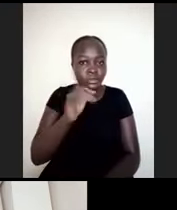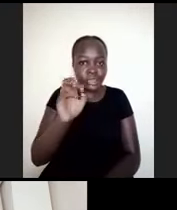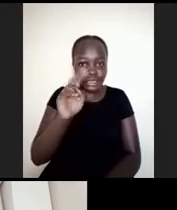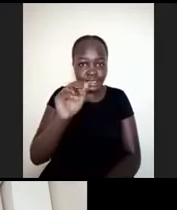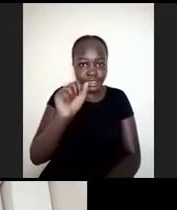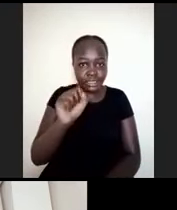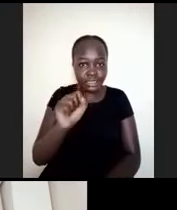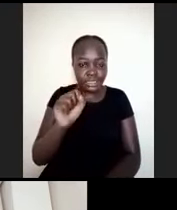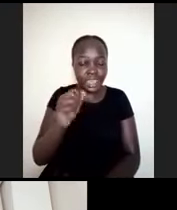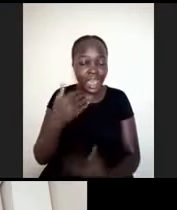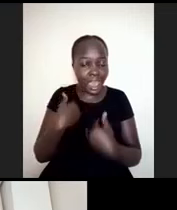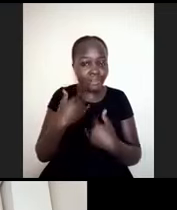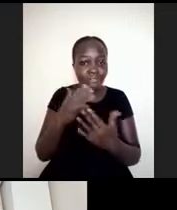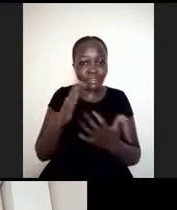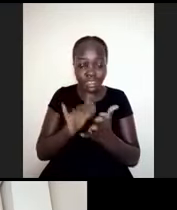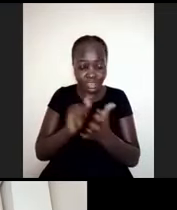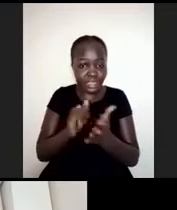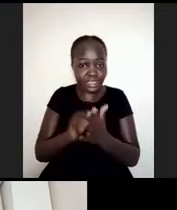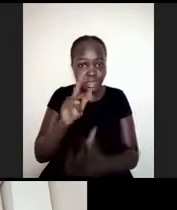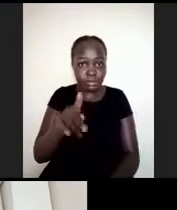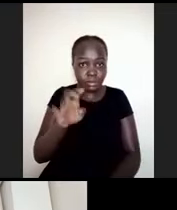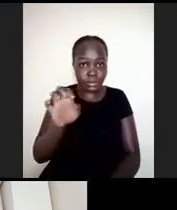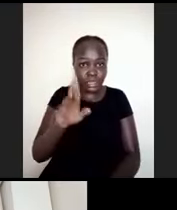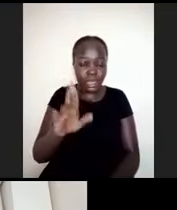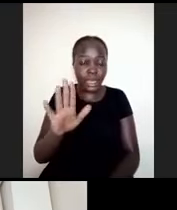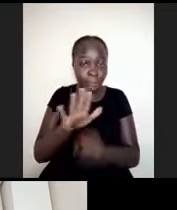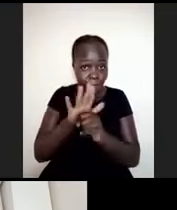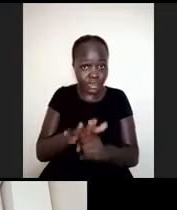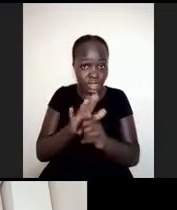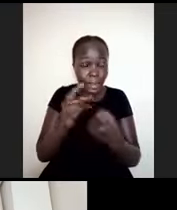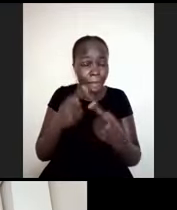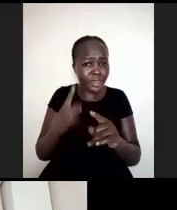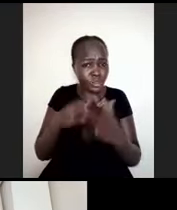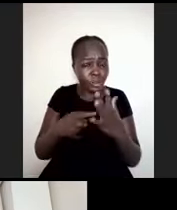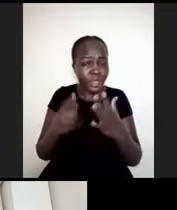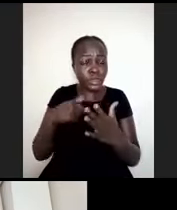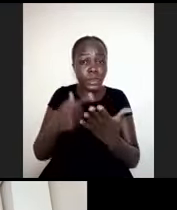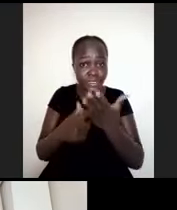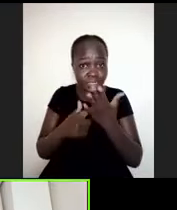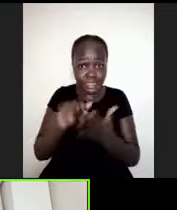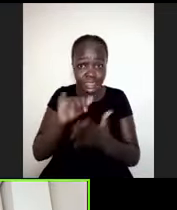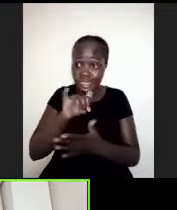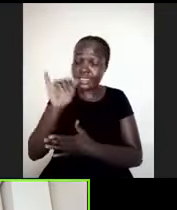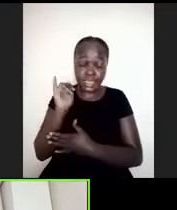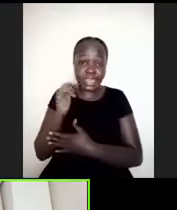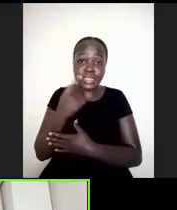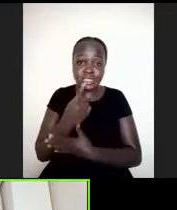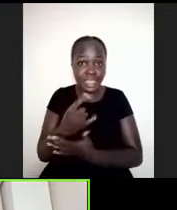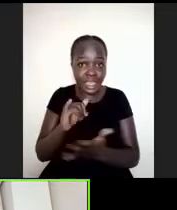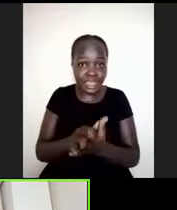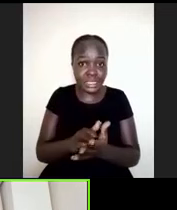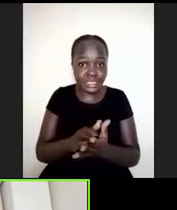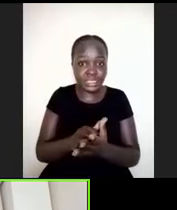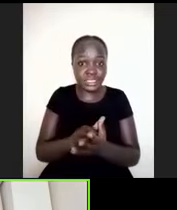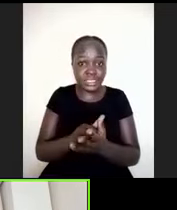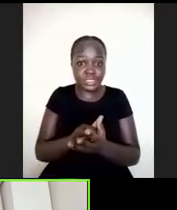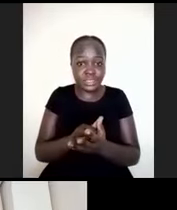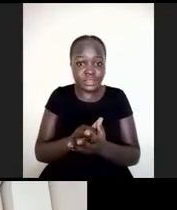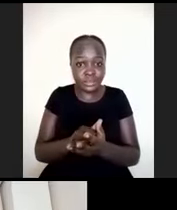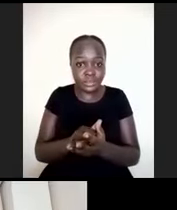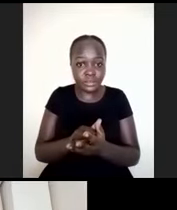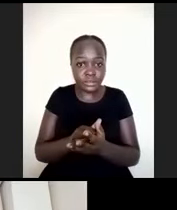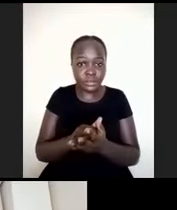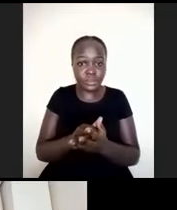there. It is there. But what we were discussing with Pauline was saying it can be and it can